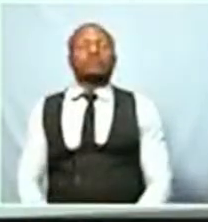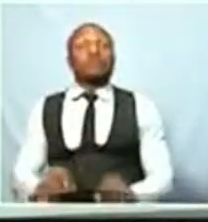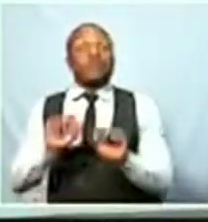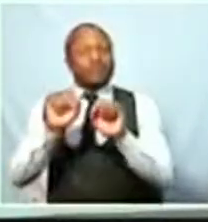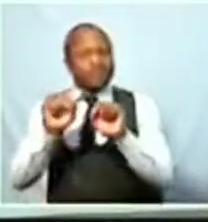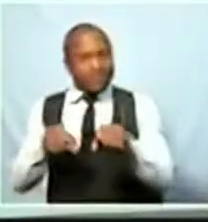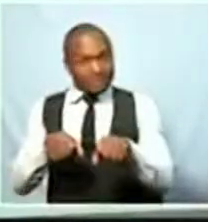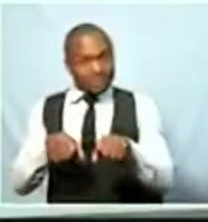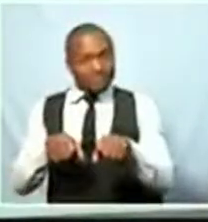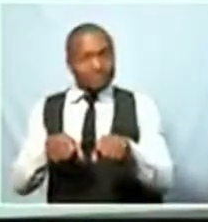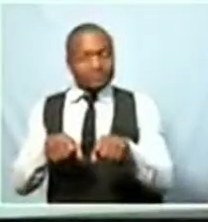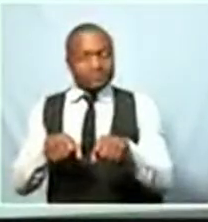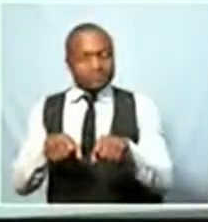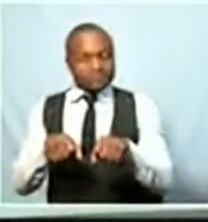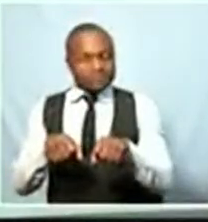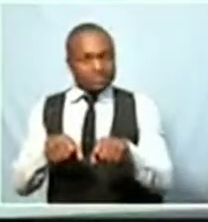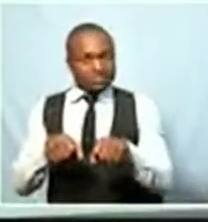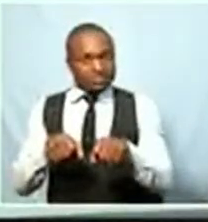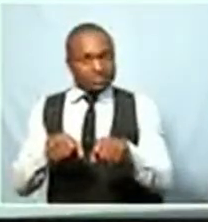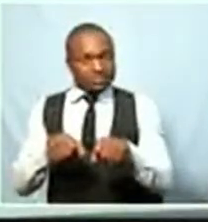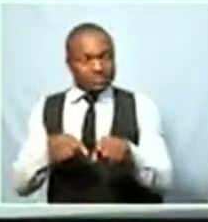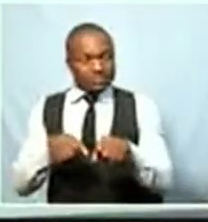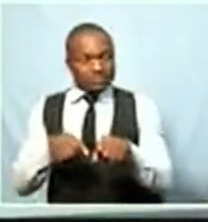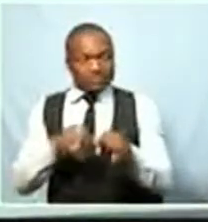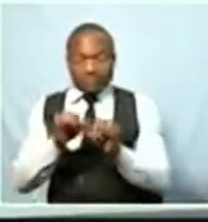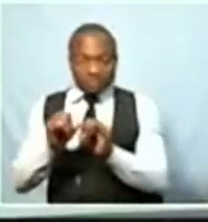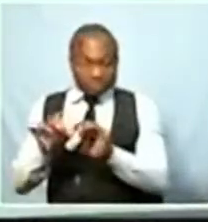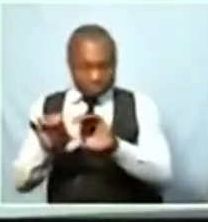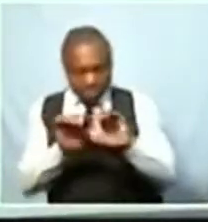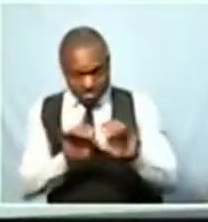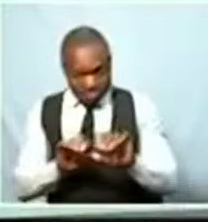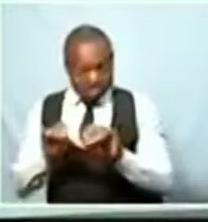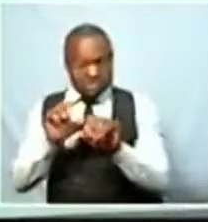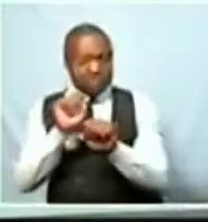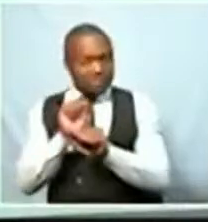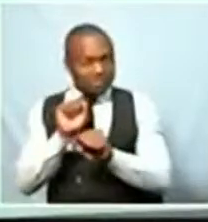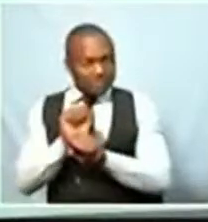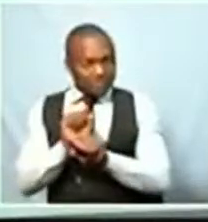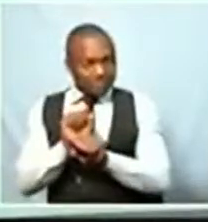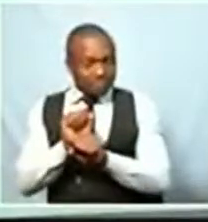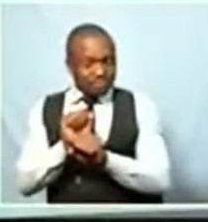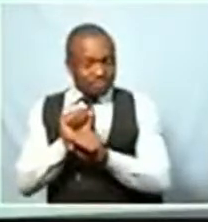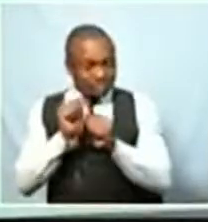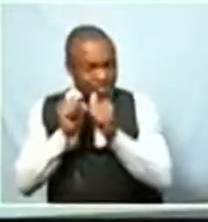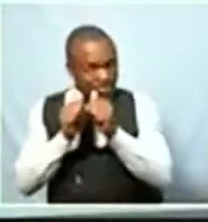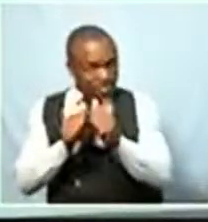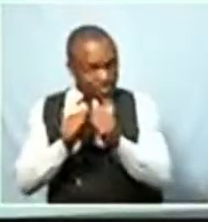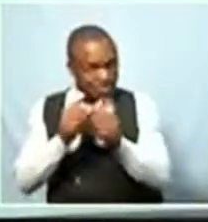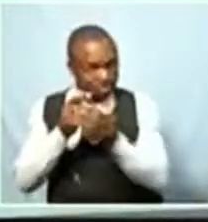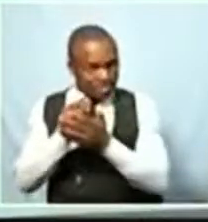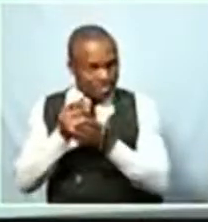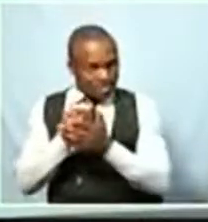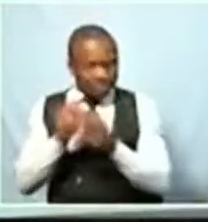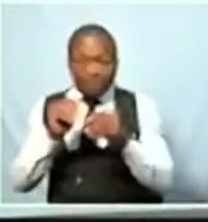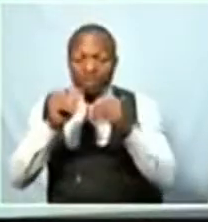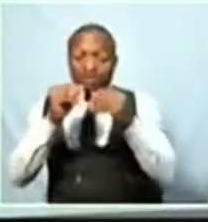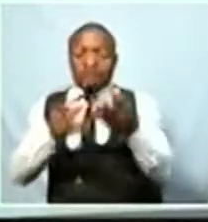can be able to execute our core functions within the monies that we have been